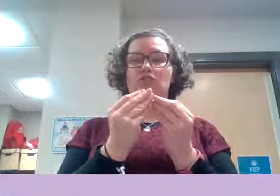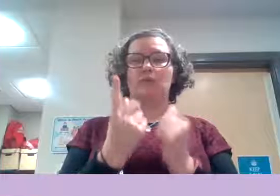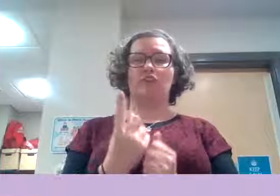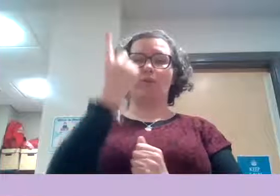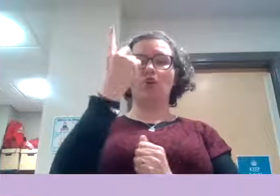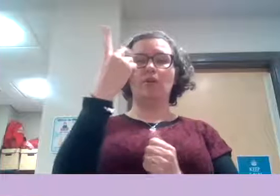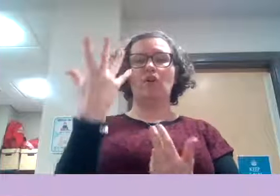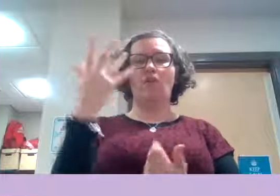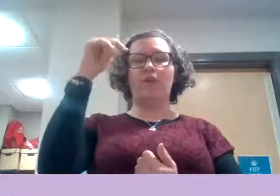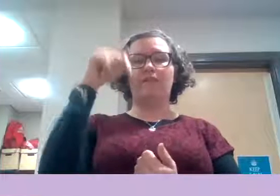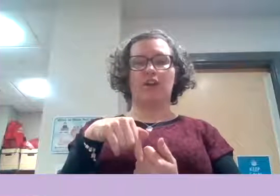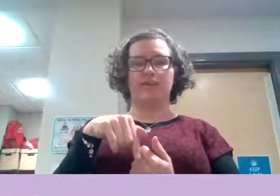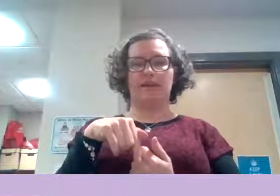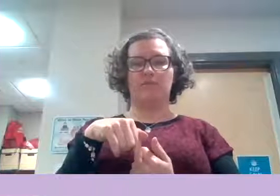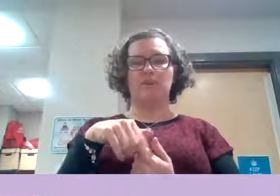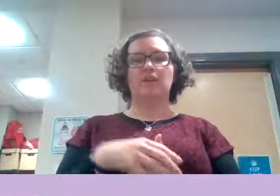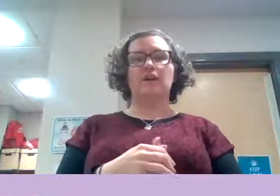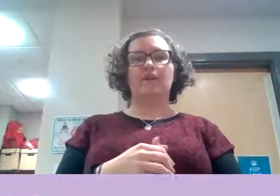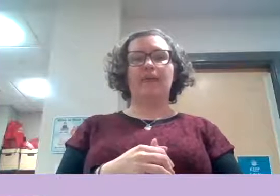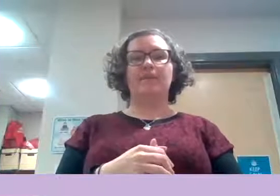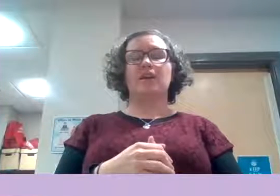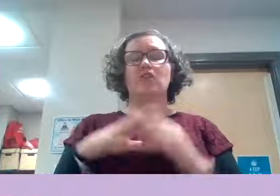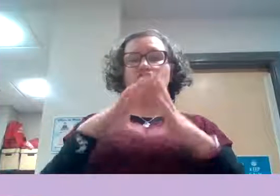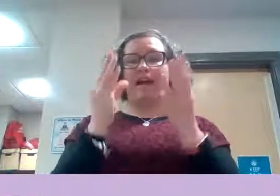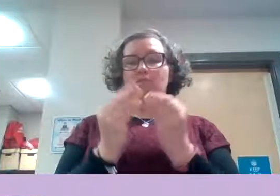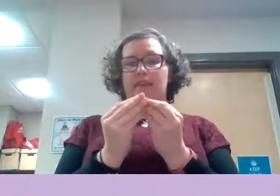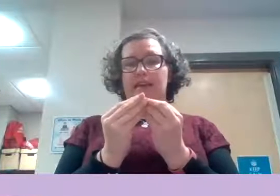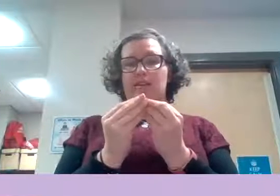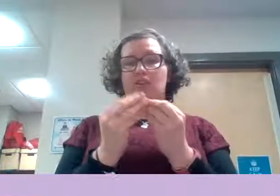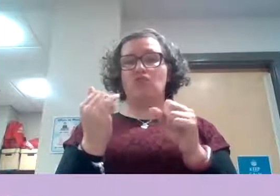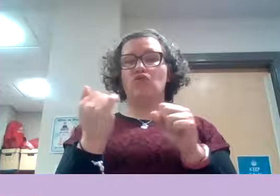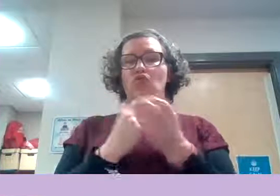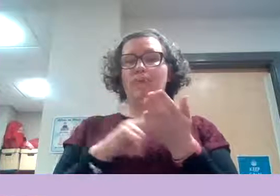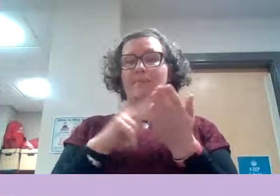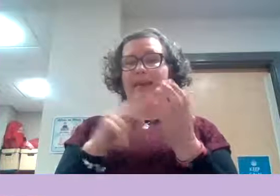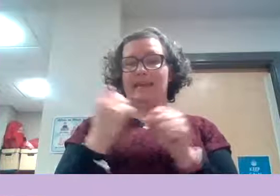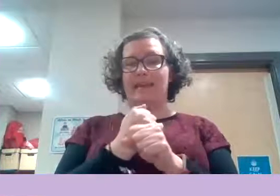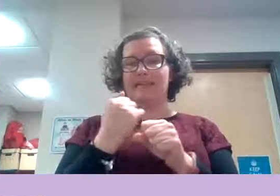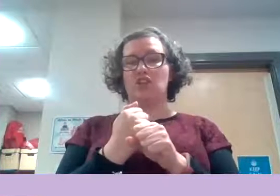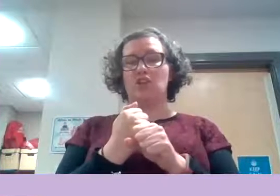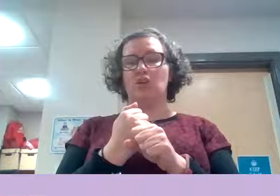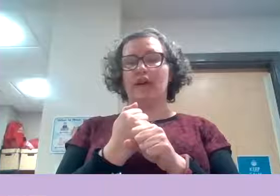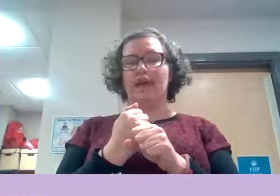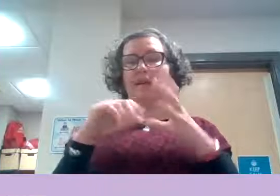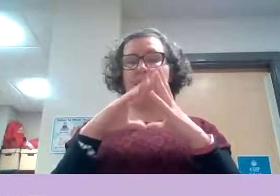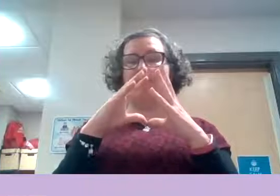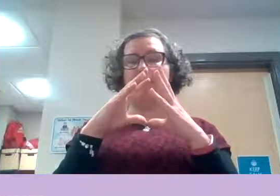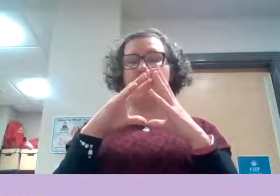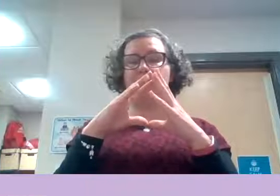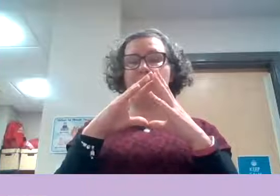you round to if you go up or if you go down. Okay, rounding, you normally make it to